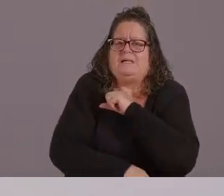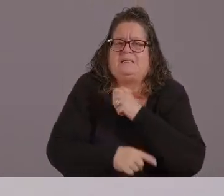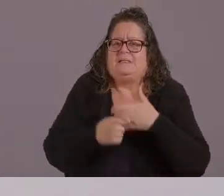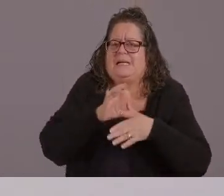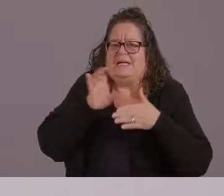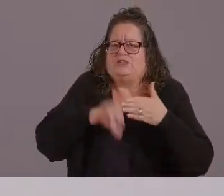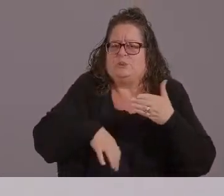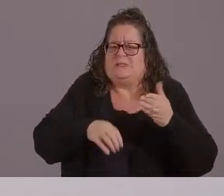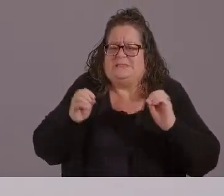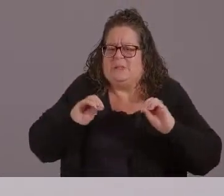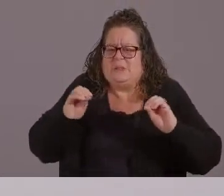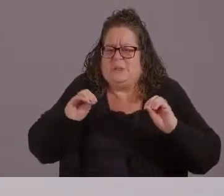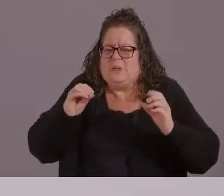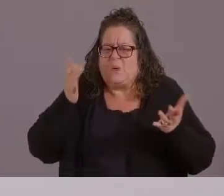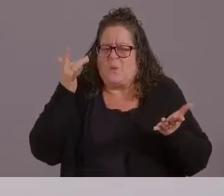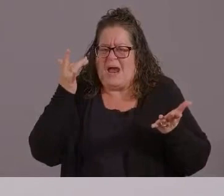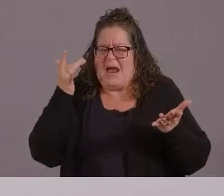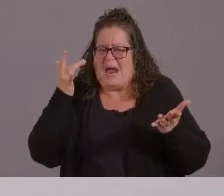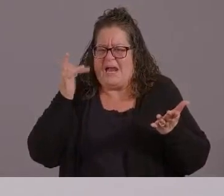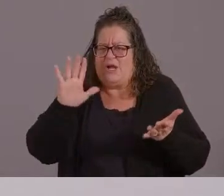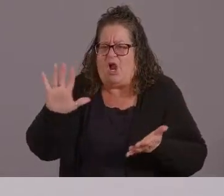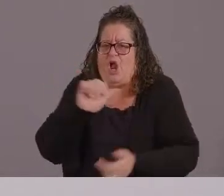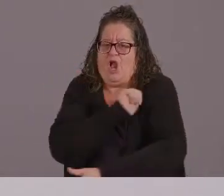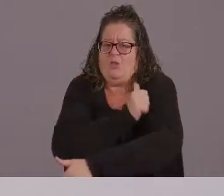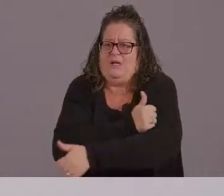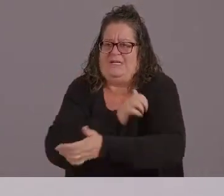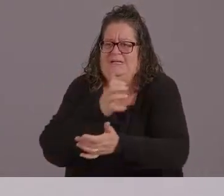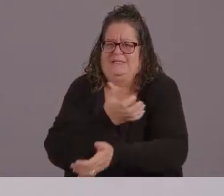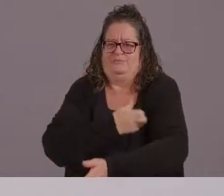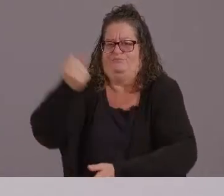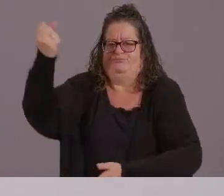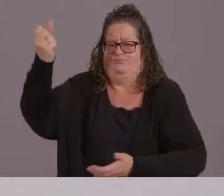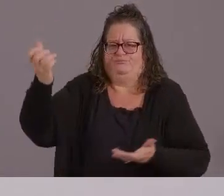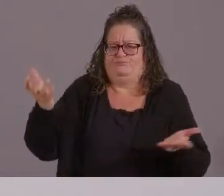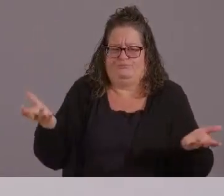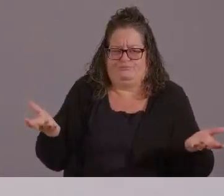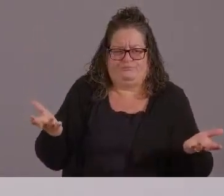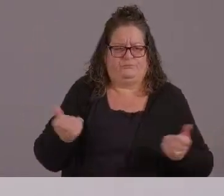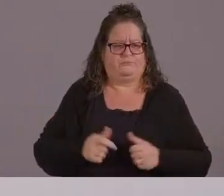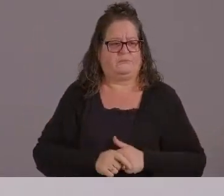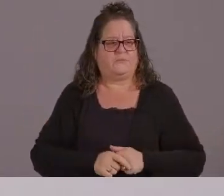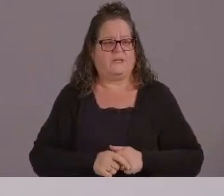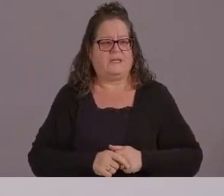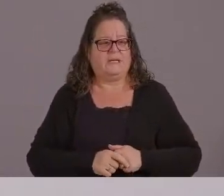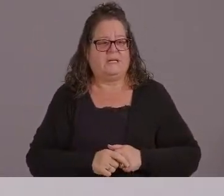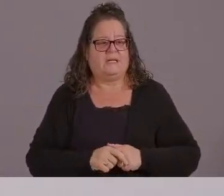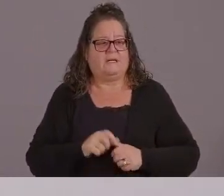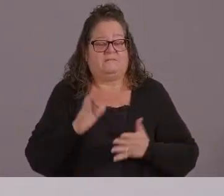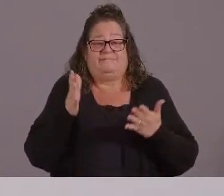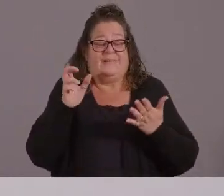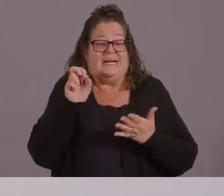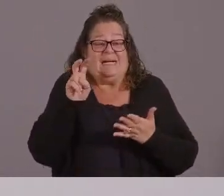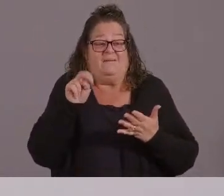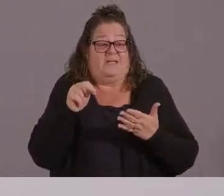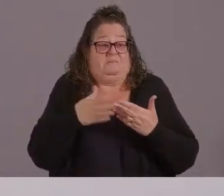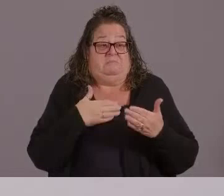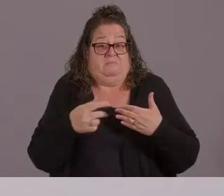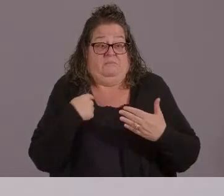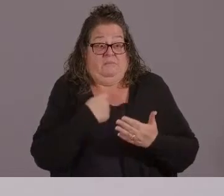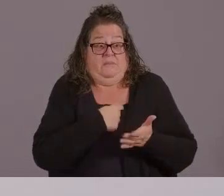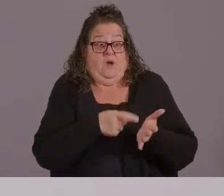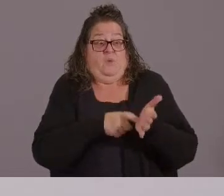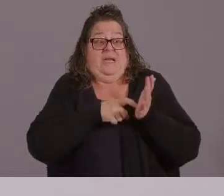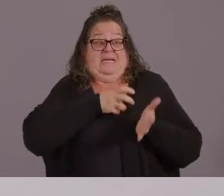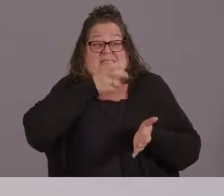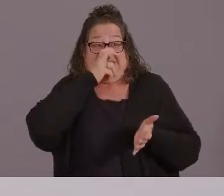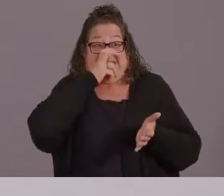really wasn't being enforced at the local level. I understand about the education. We use education in our prevention messaging all